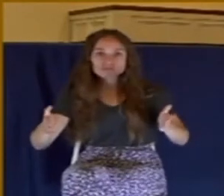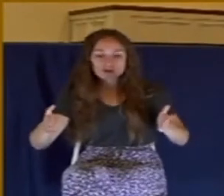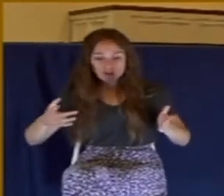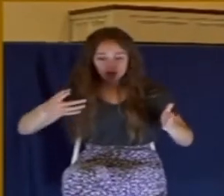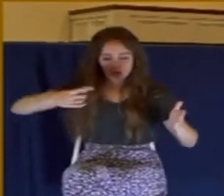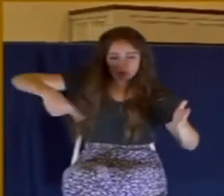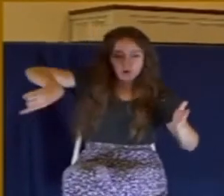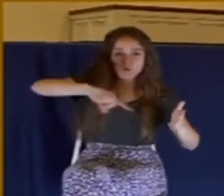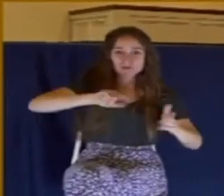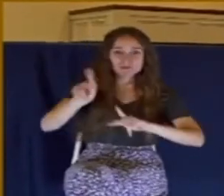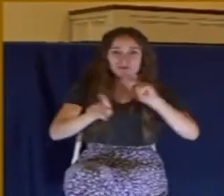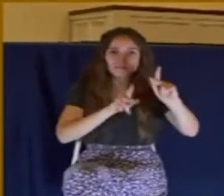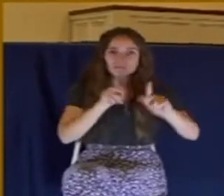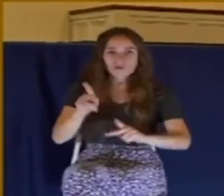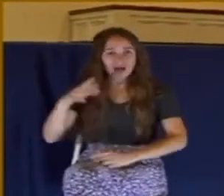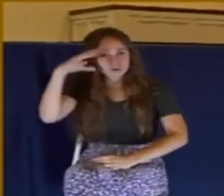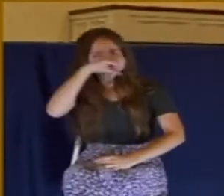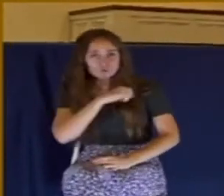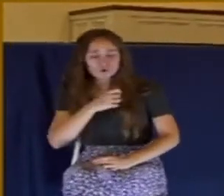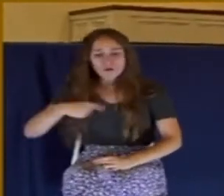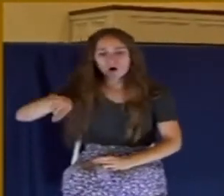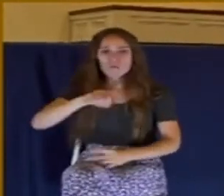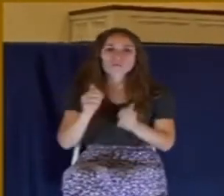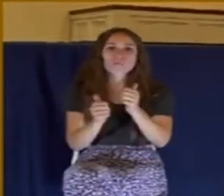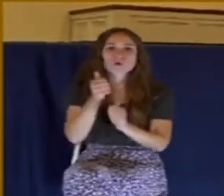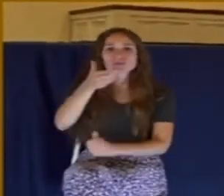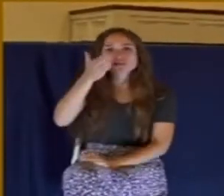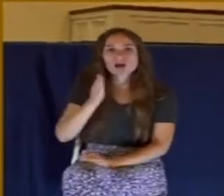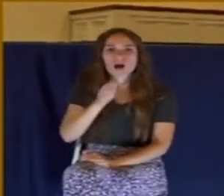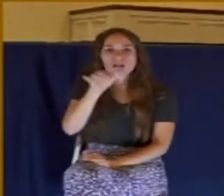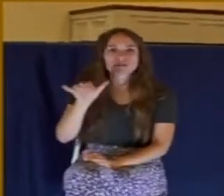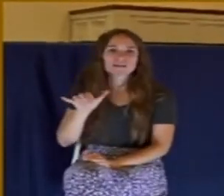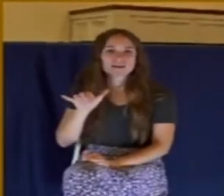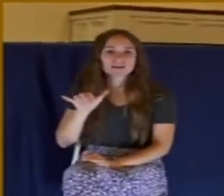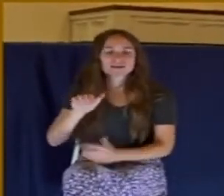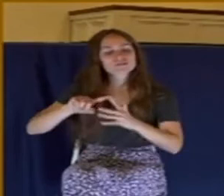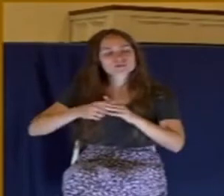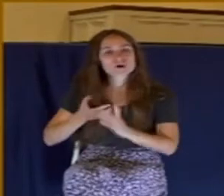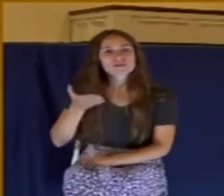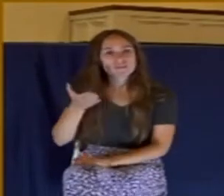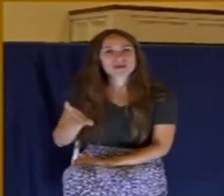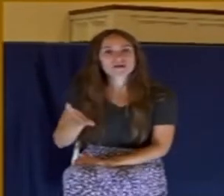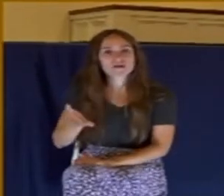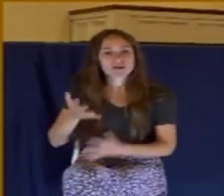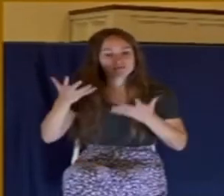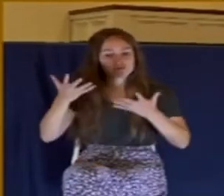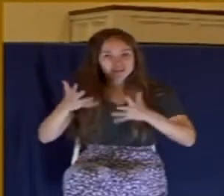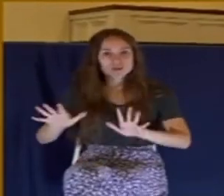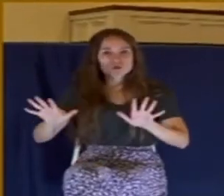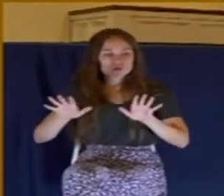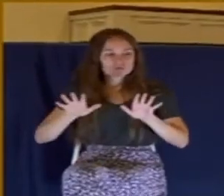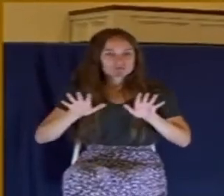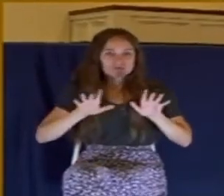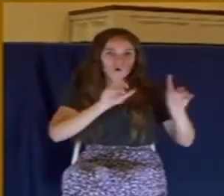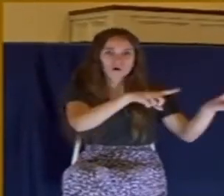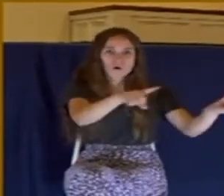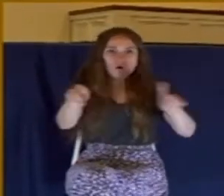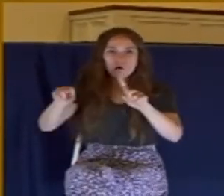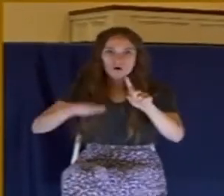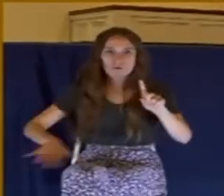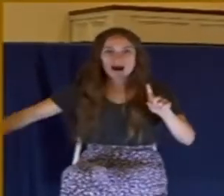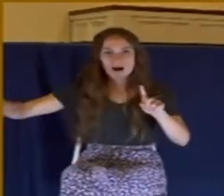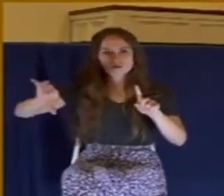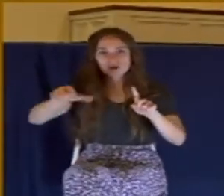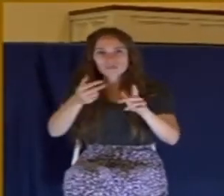most godly. And then work your way out. And that's where Peter gets his whole idea. Go back to 1